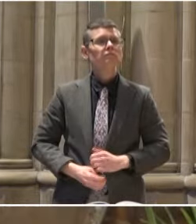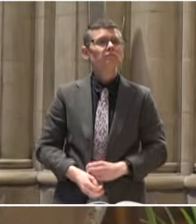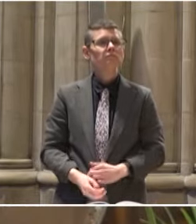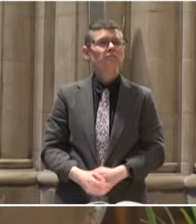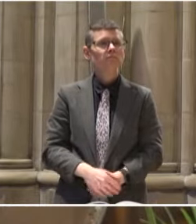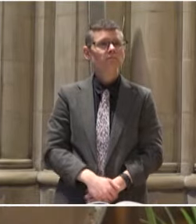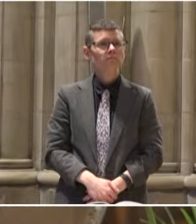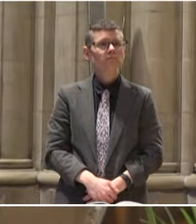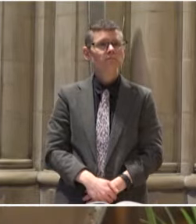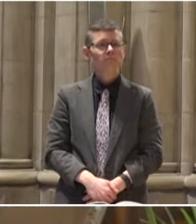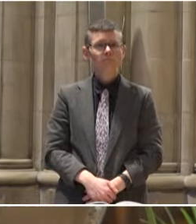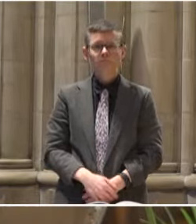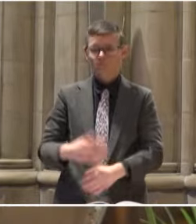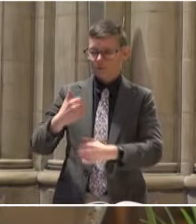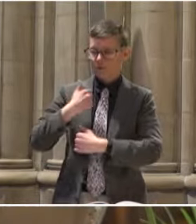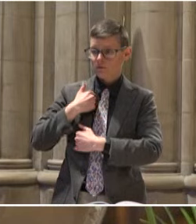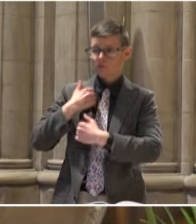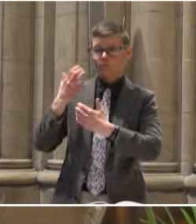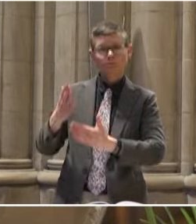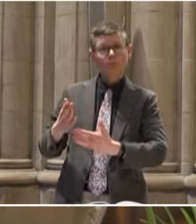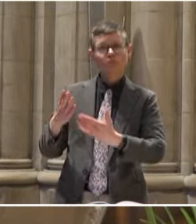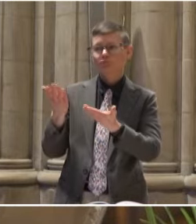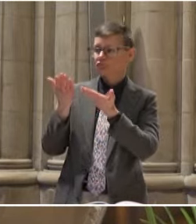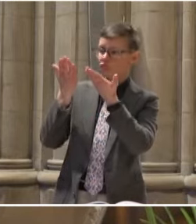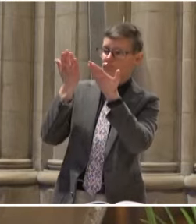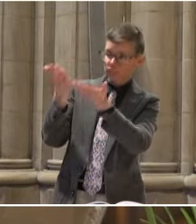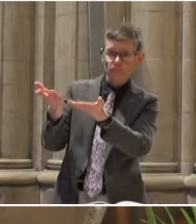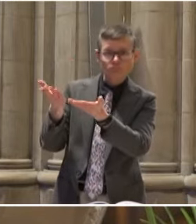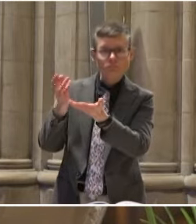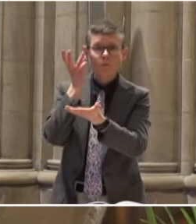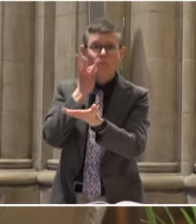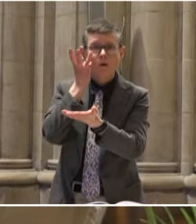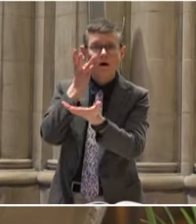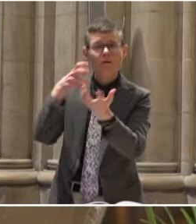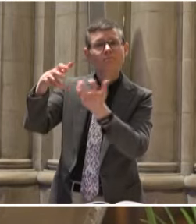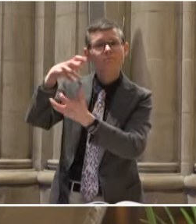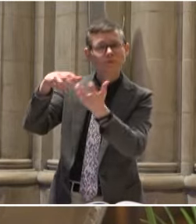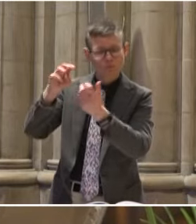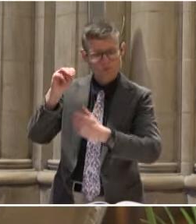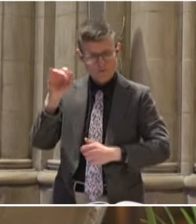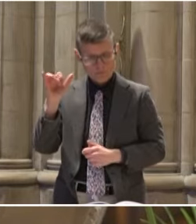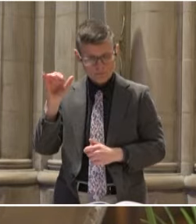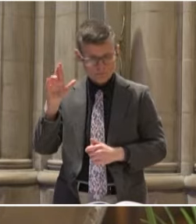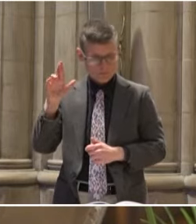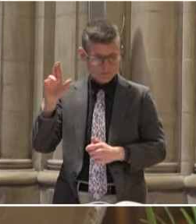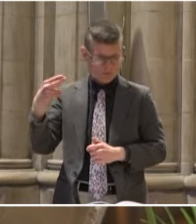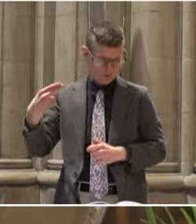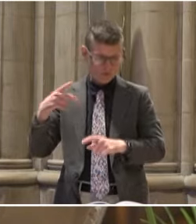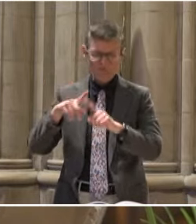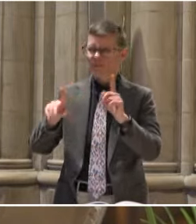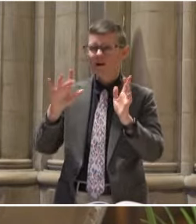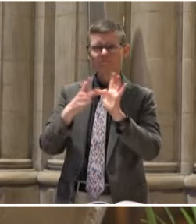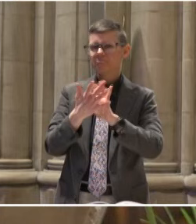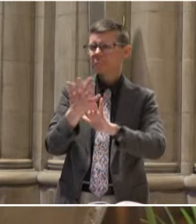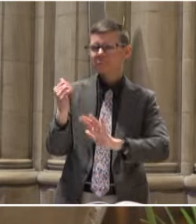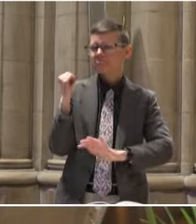And they offered him wine mixed with myrrh, but he did not take